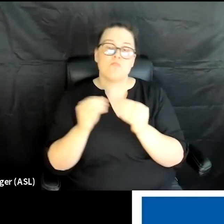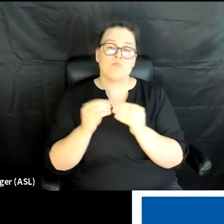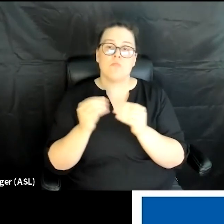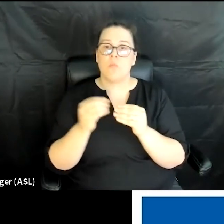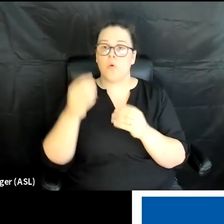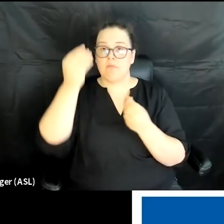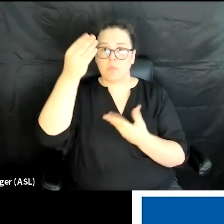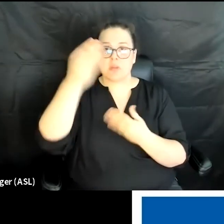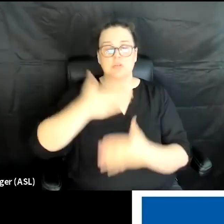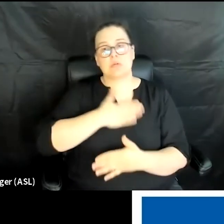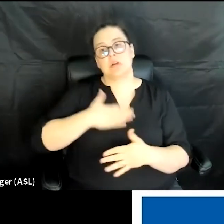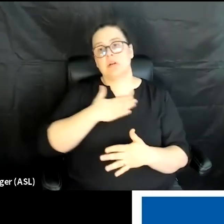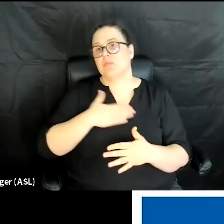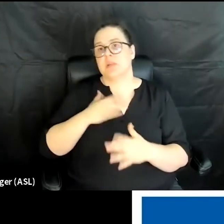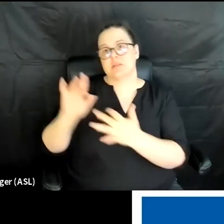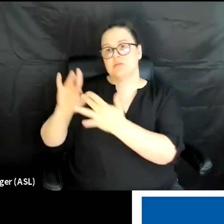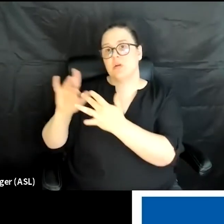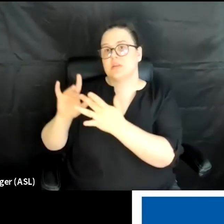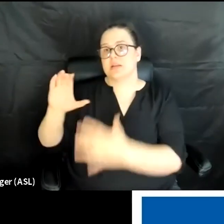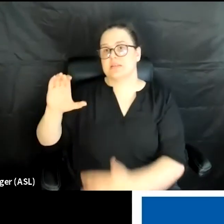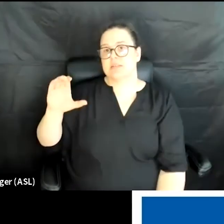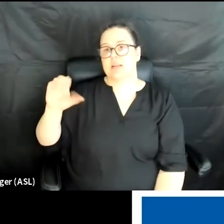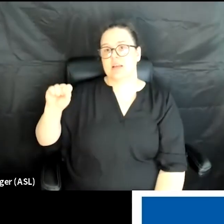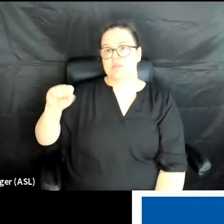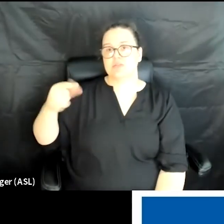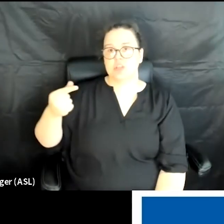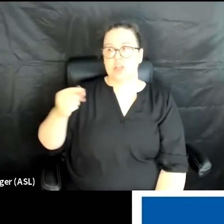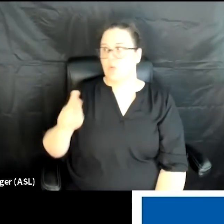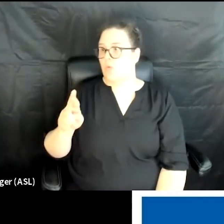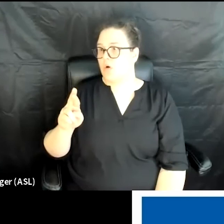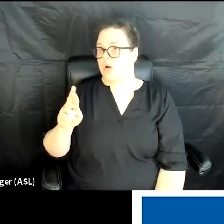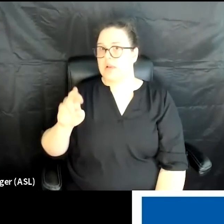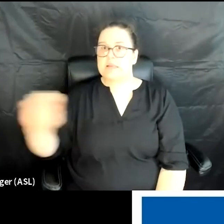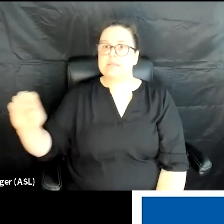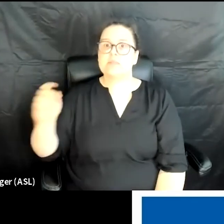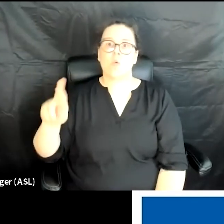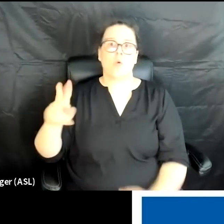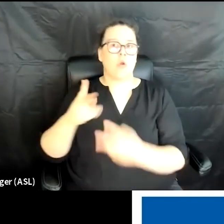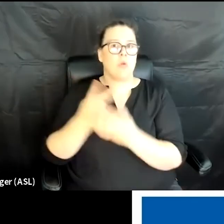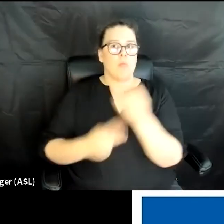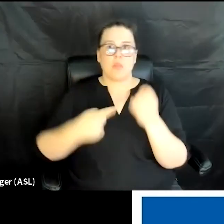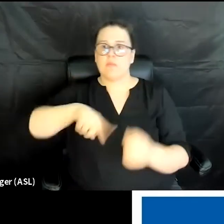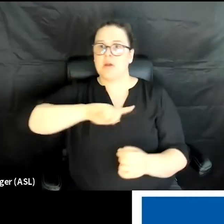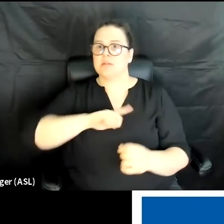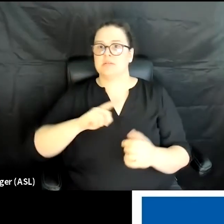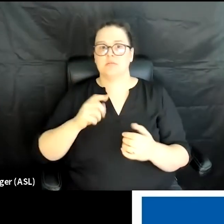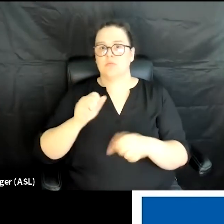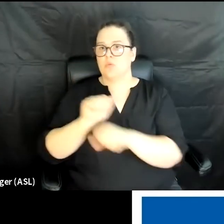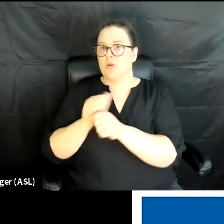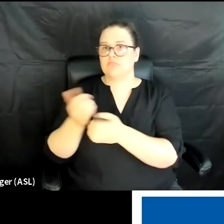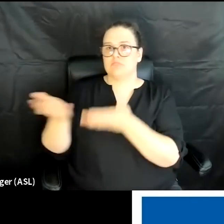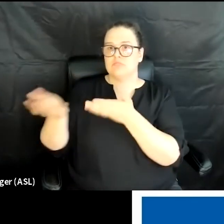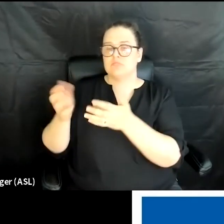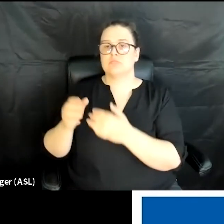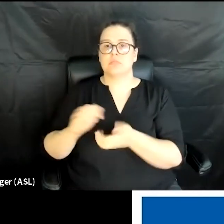don't hesitate to reach out to CSG or CSGs or both of us. And we do work together on many of these issues. So